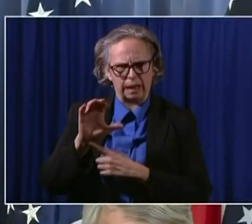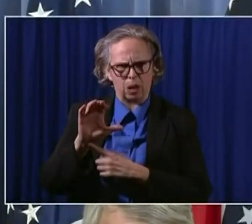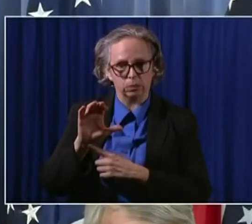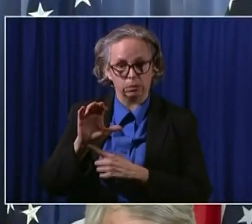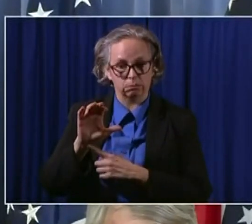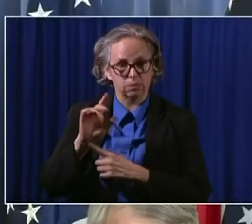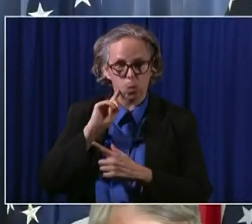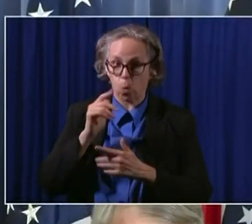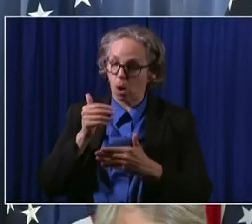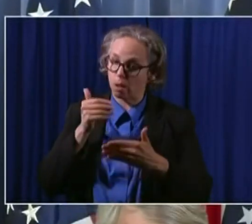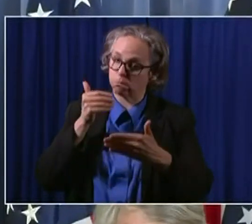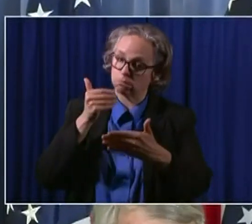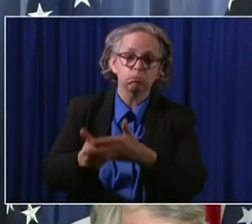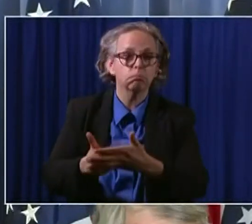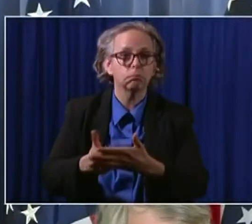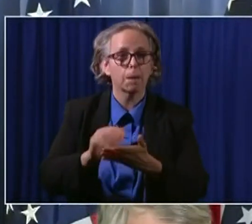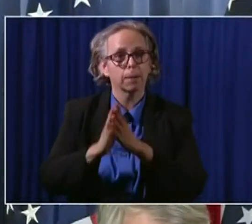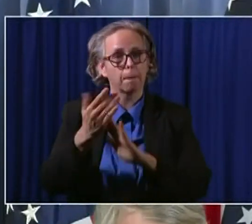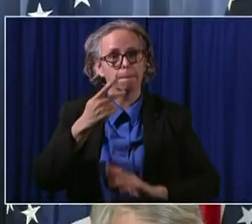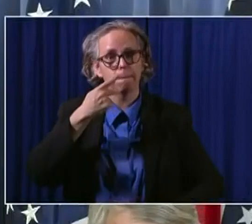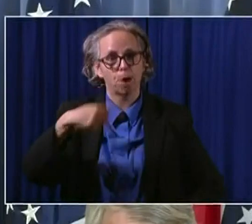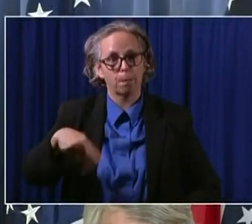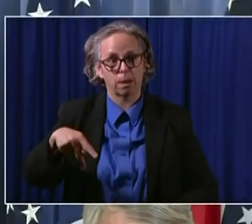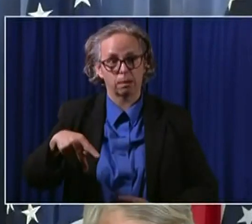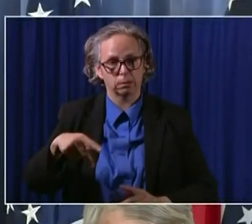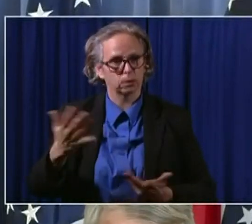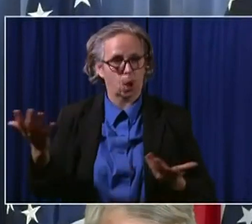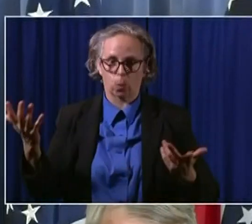the highest level.